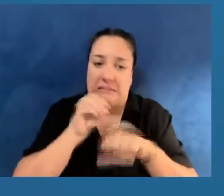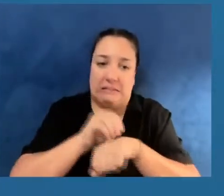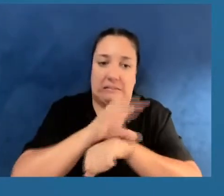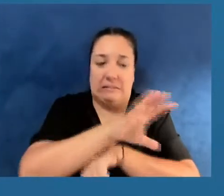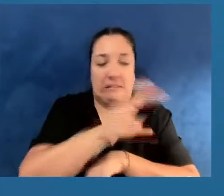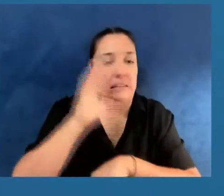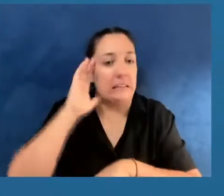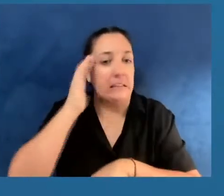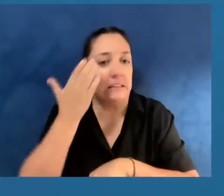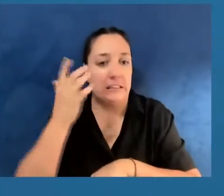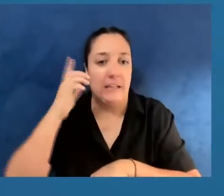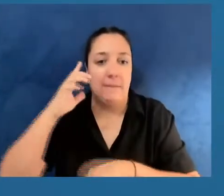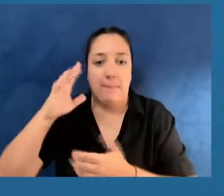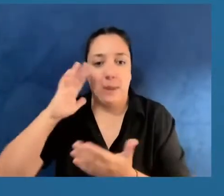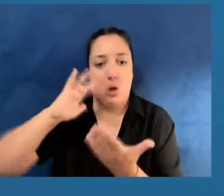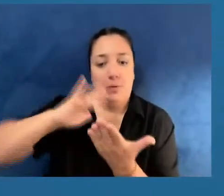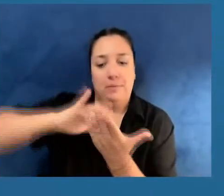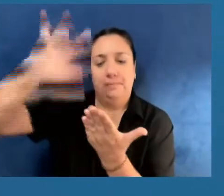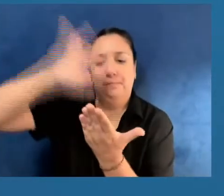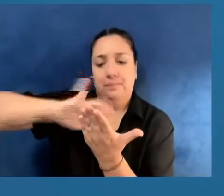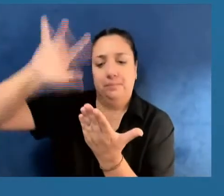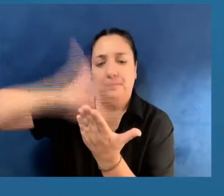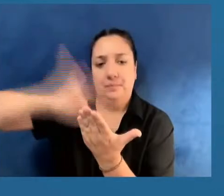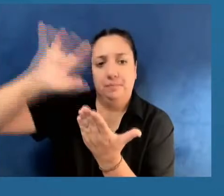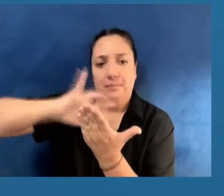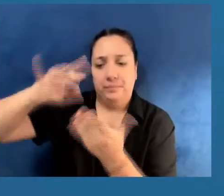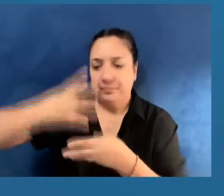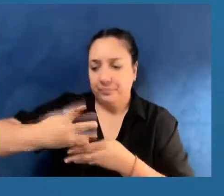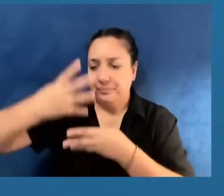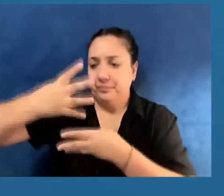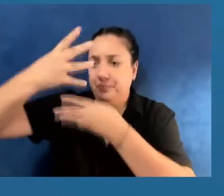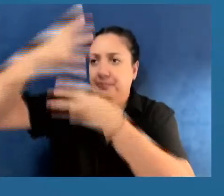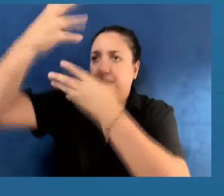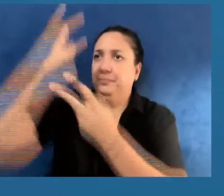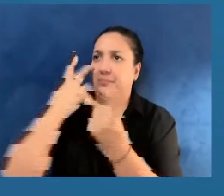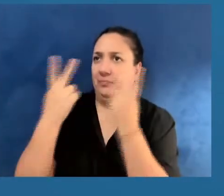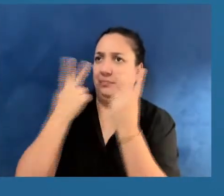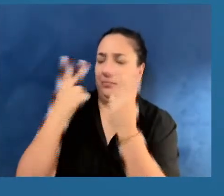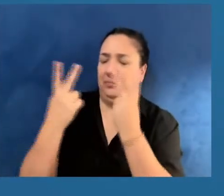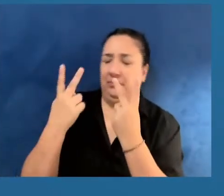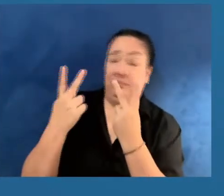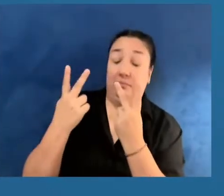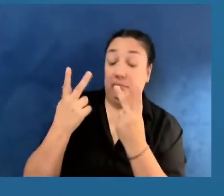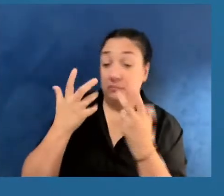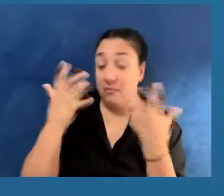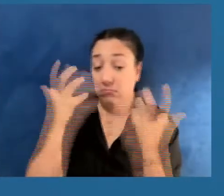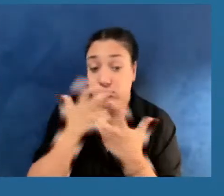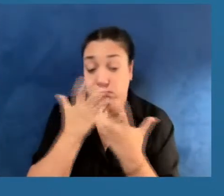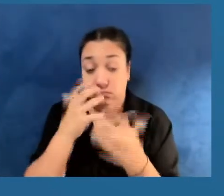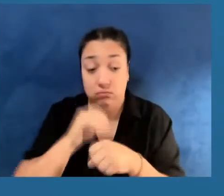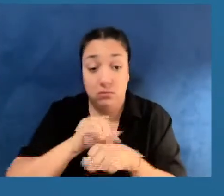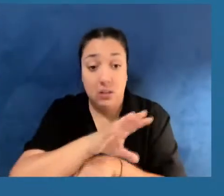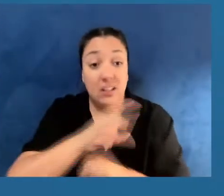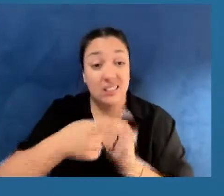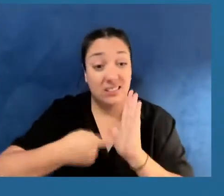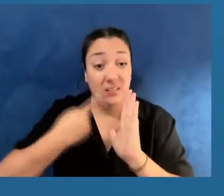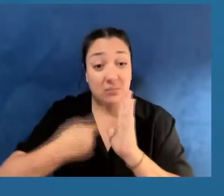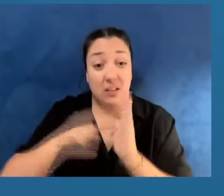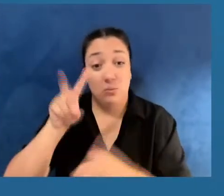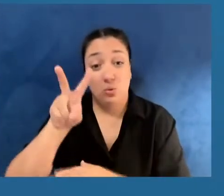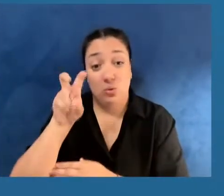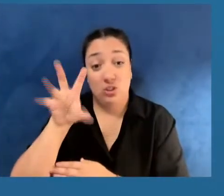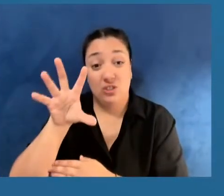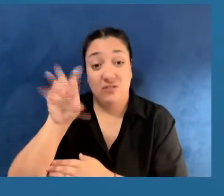are bombarding students. I mean, an average of 250 notifications a day, but it's many times pushing,